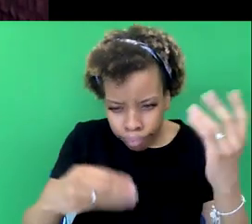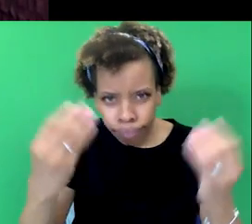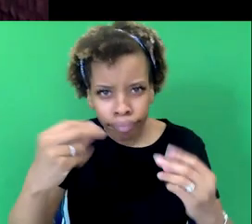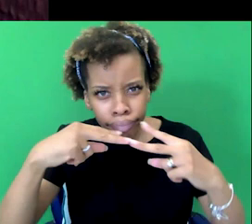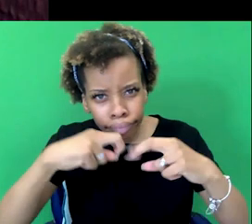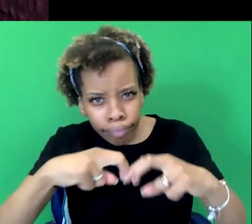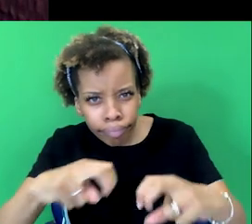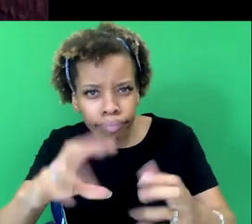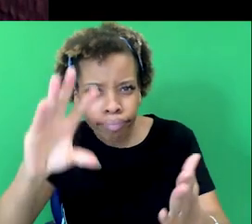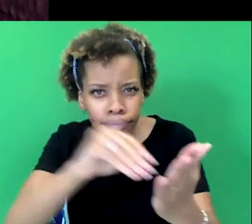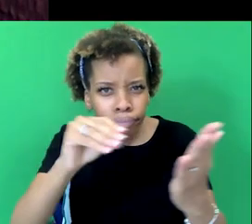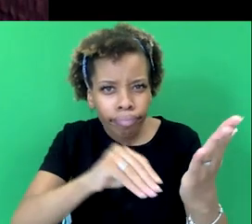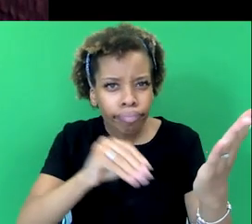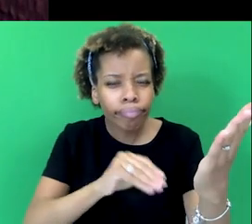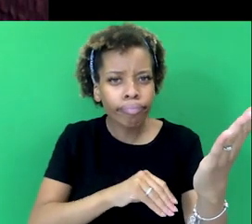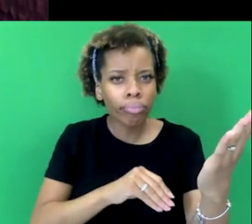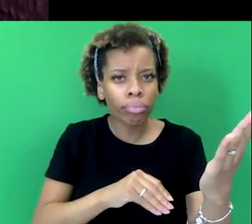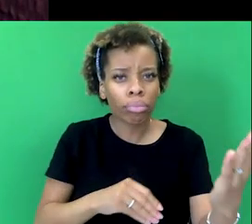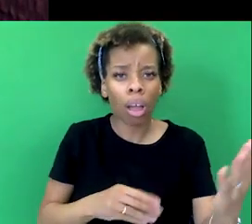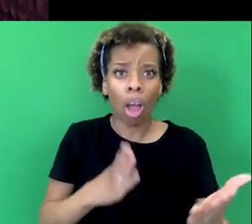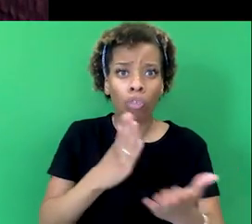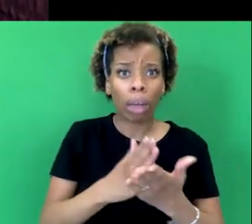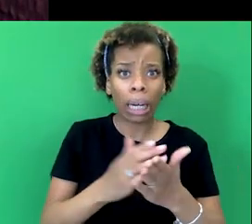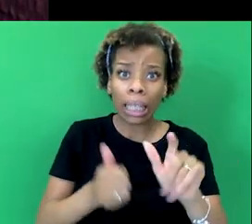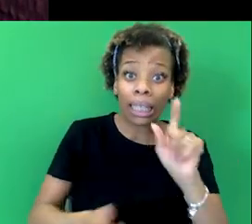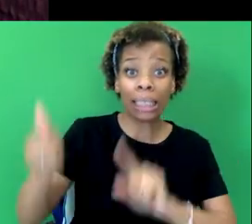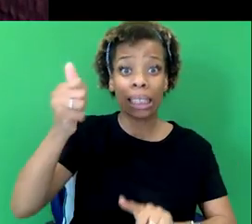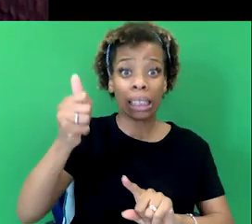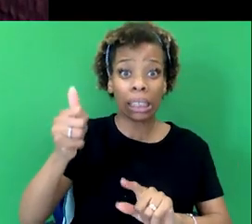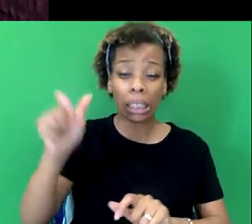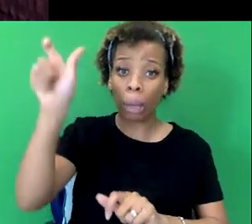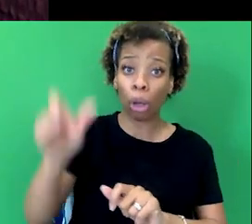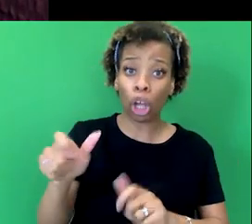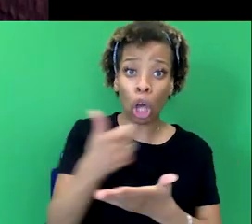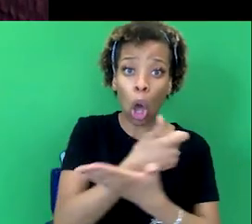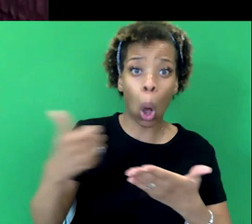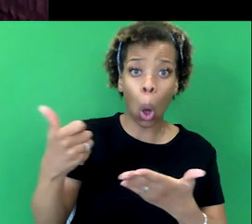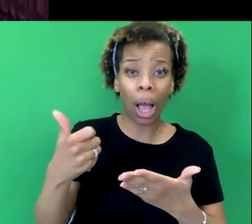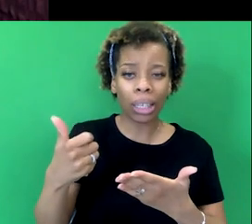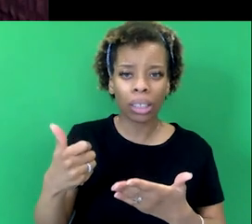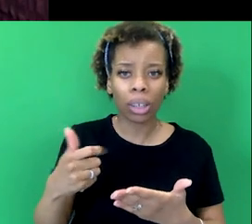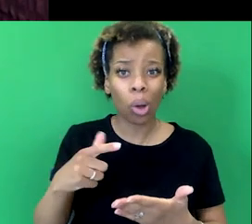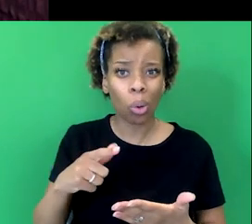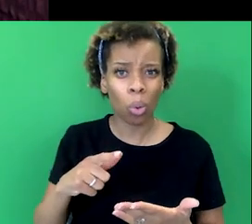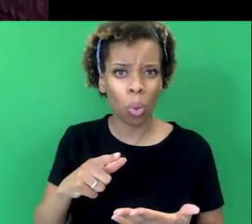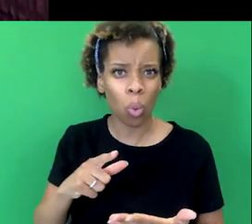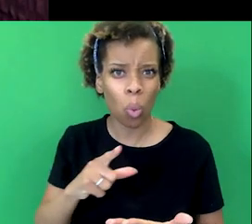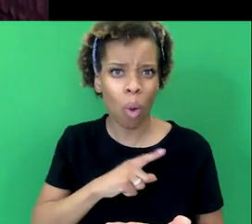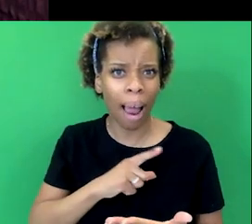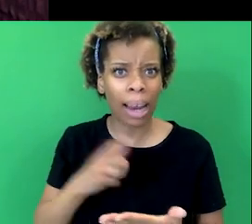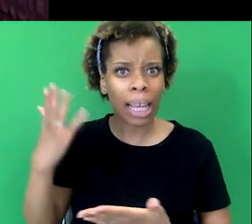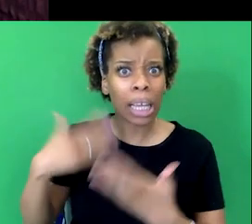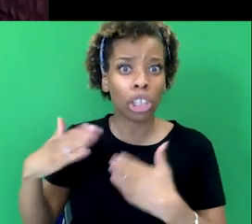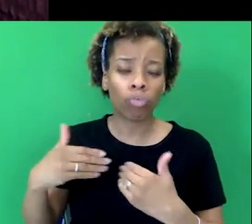just put people on a platform because, you know, of the history is so